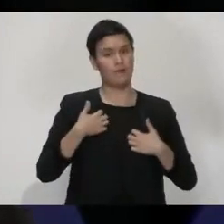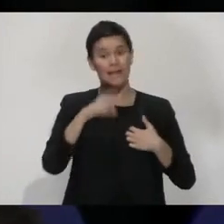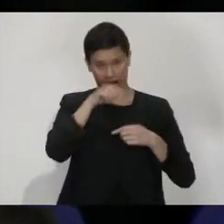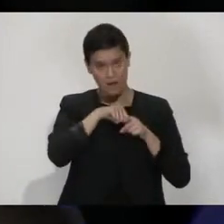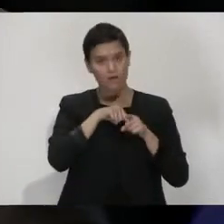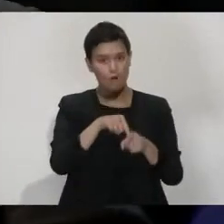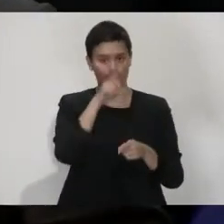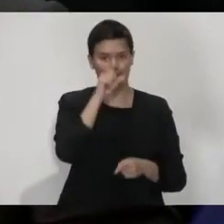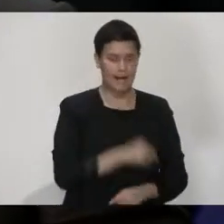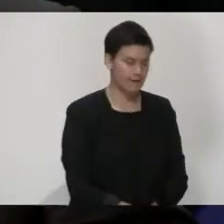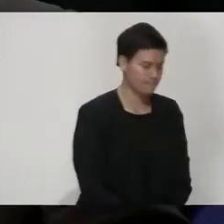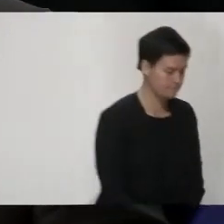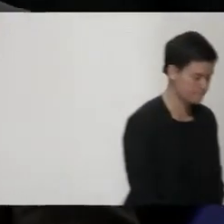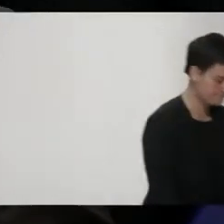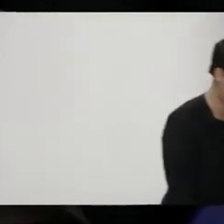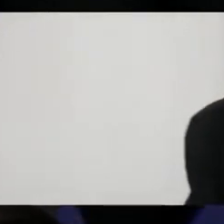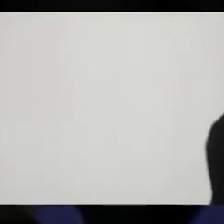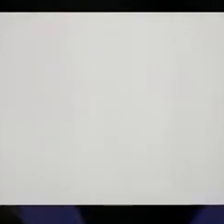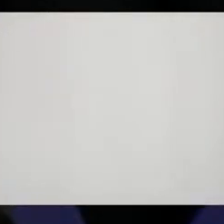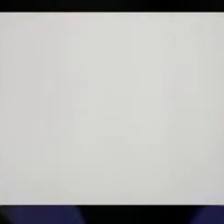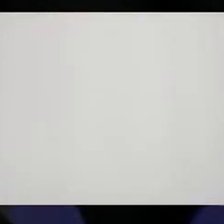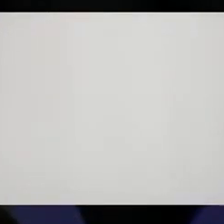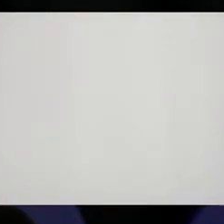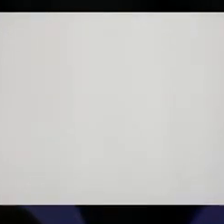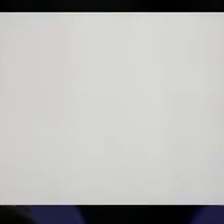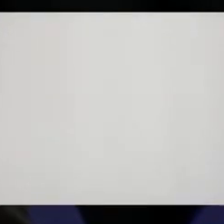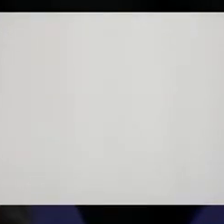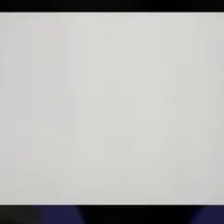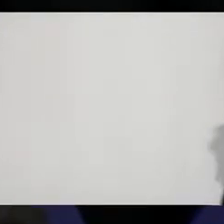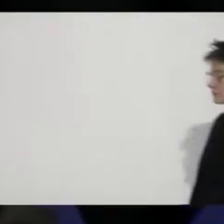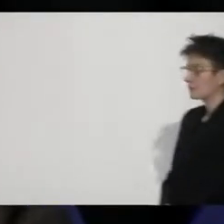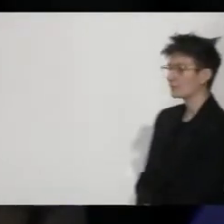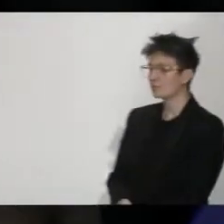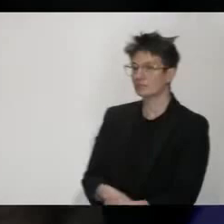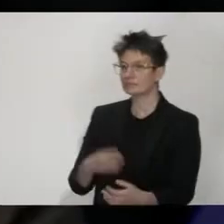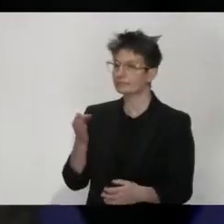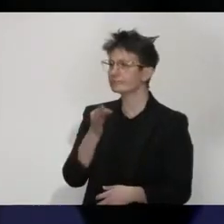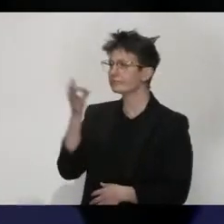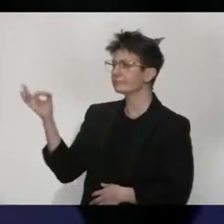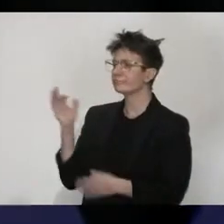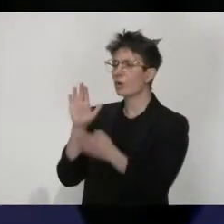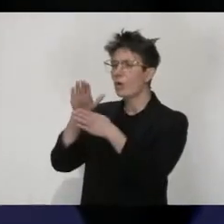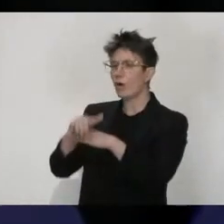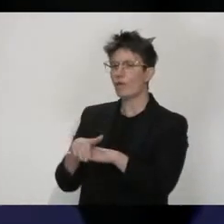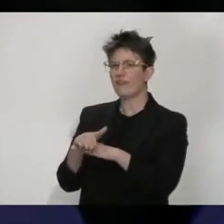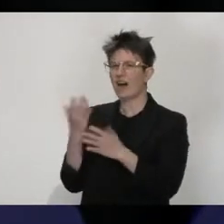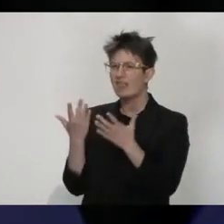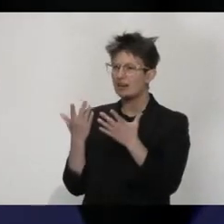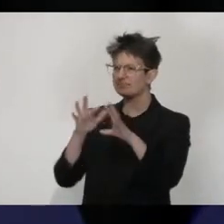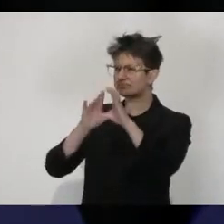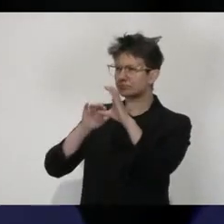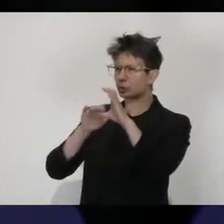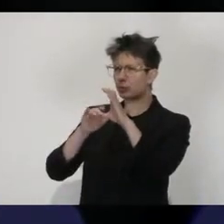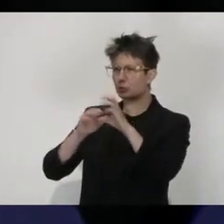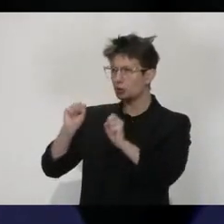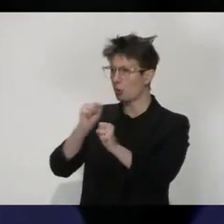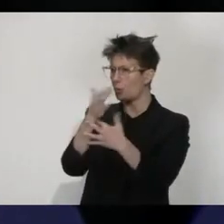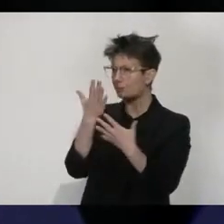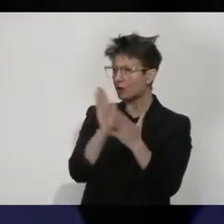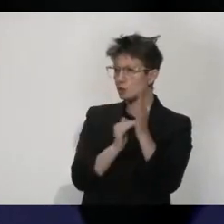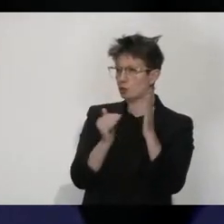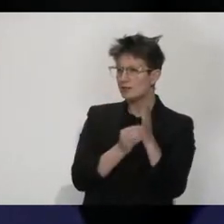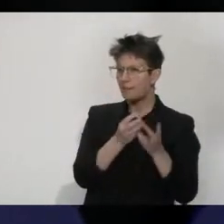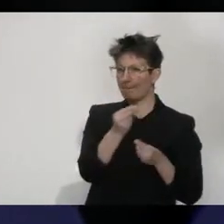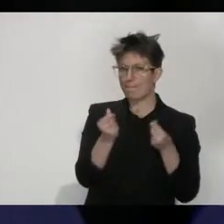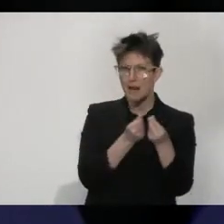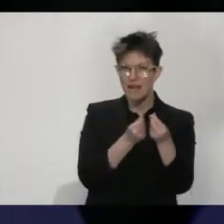on it. Thomas. Just on the cyber attack, obviously the NZX is a private company, but given their sort of structural importance to the wider economy, do you think